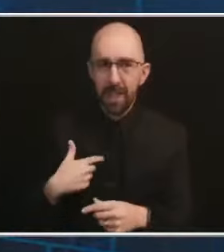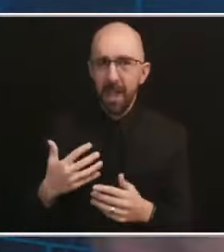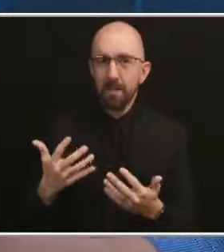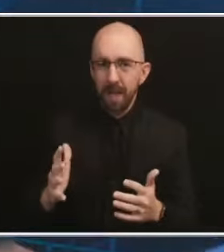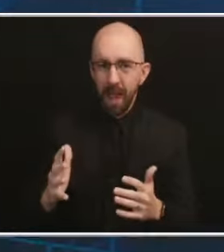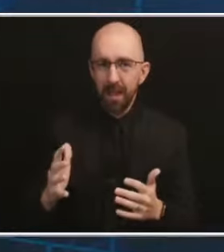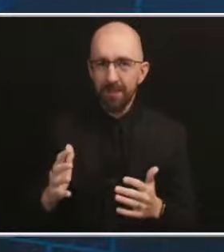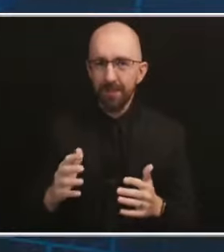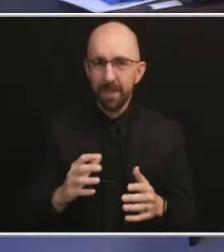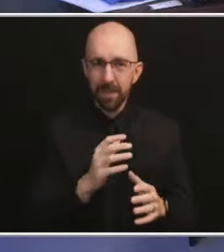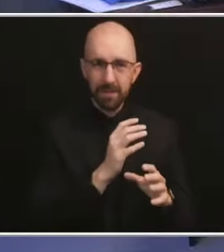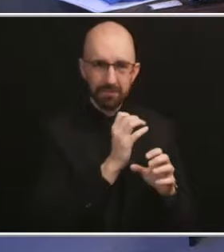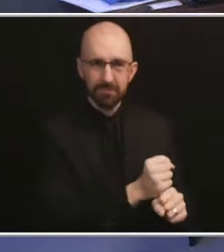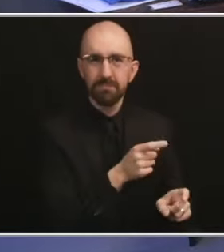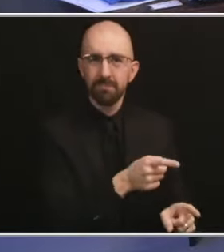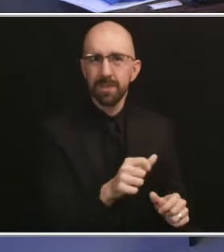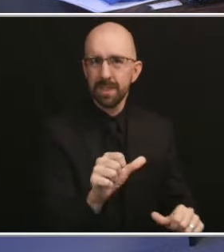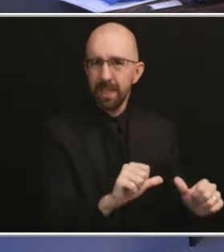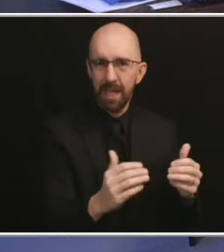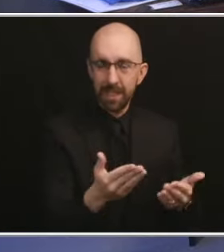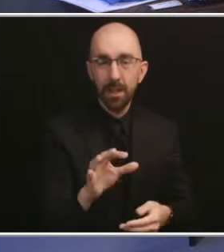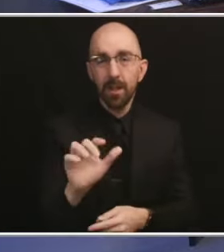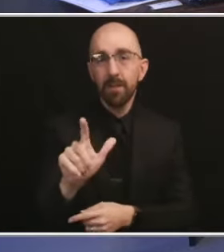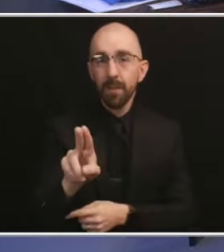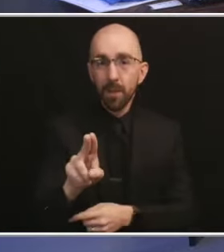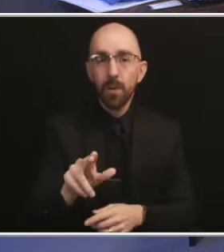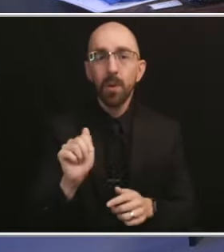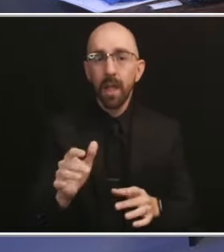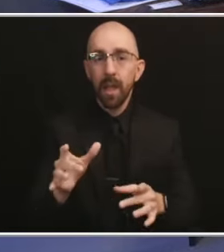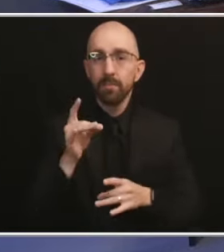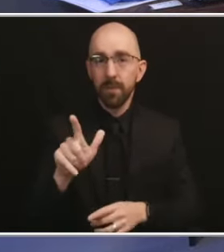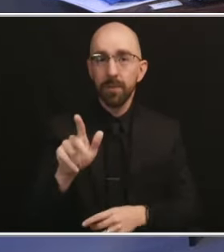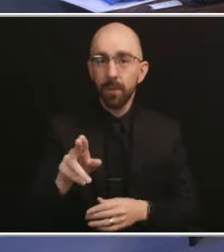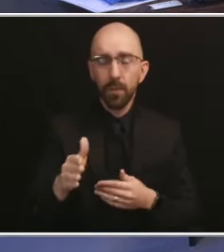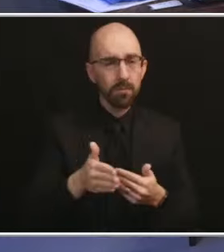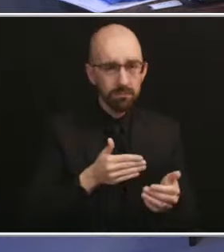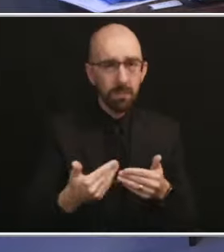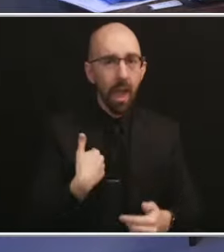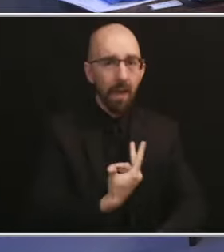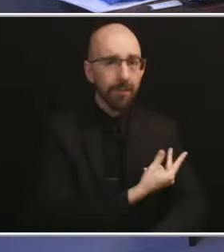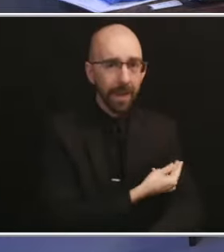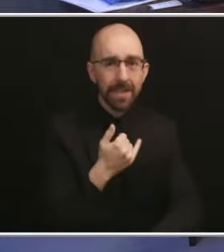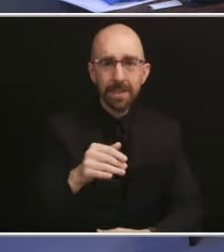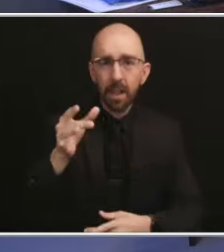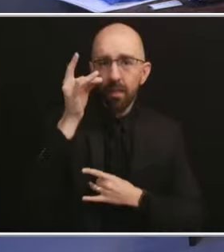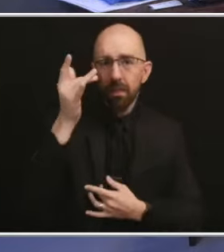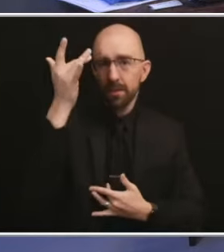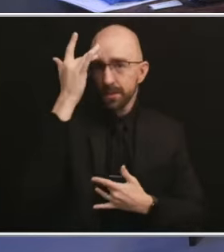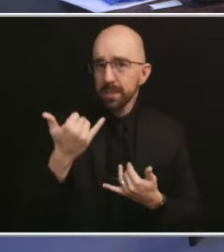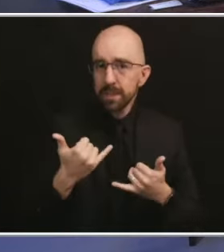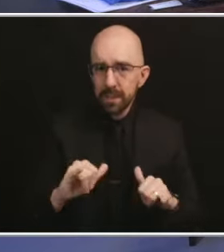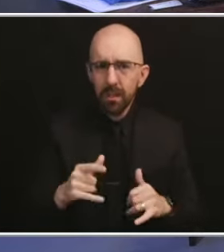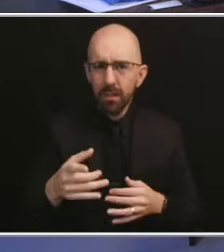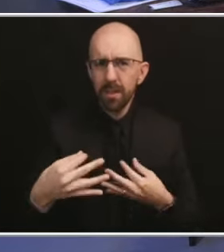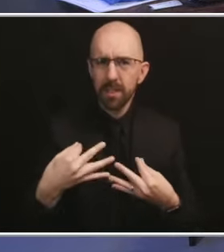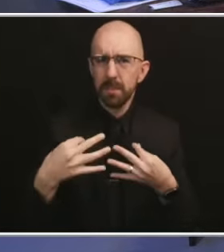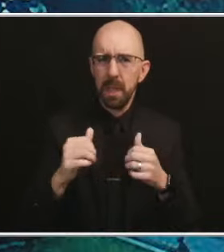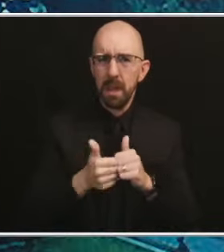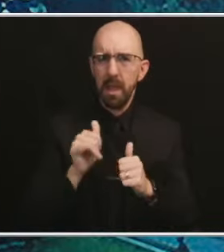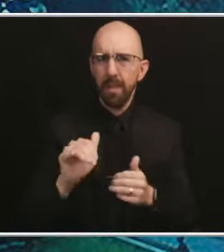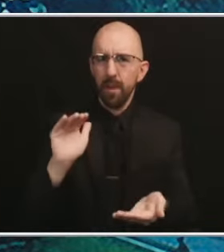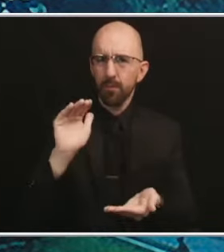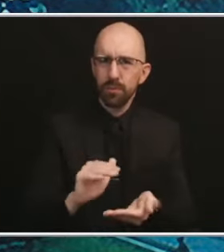here. So now what about the flu shot? You can catch the flu even if you're vaccinated. Explain how the vaccine reduces those risks to you, though. Yeah, absolutely.